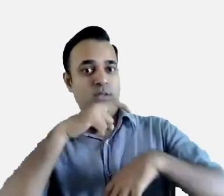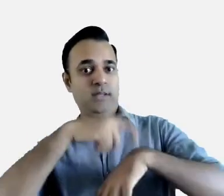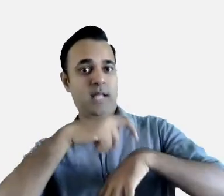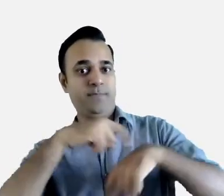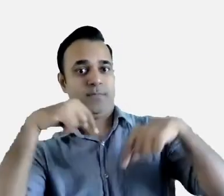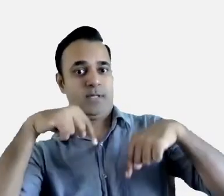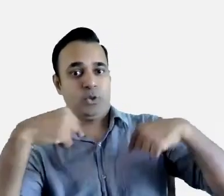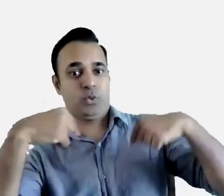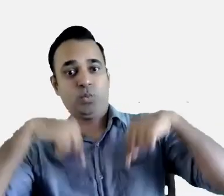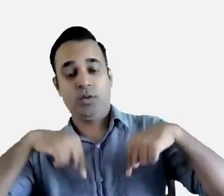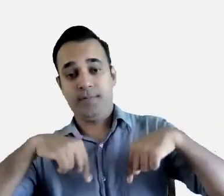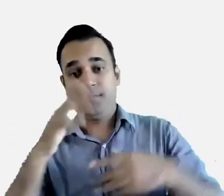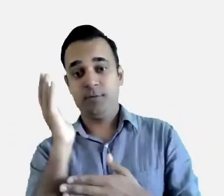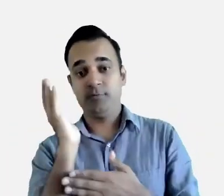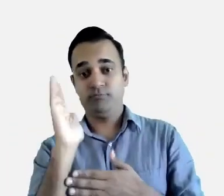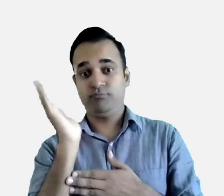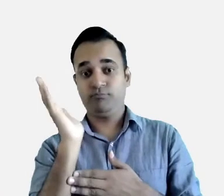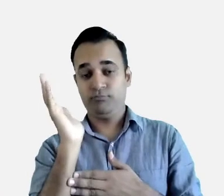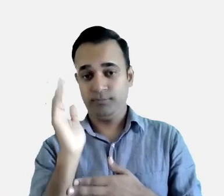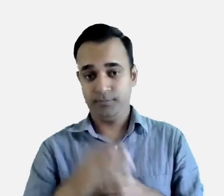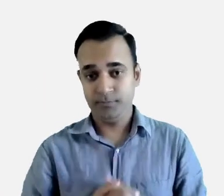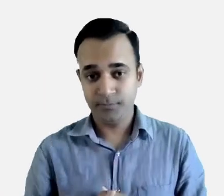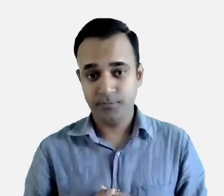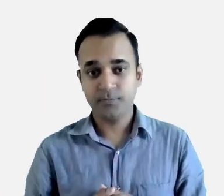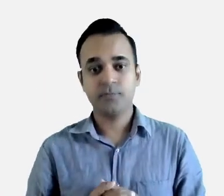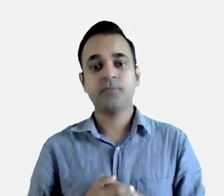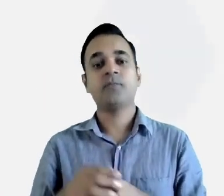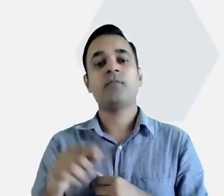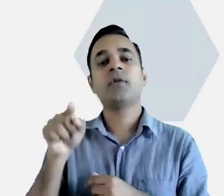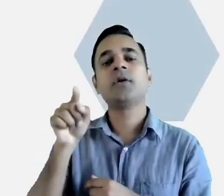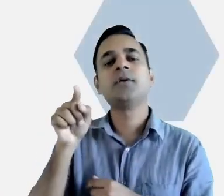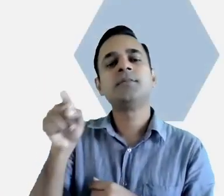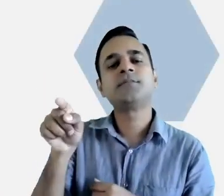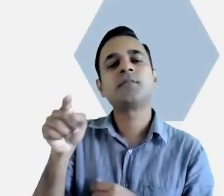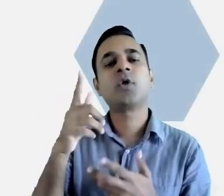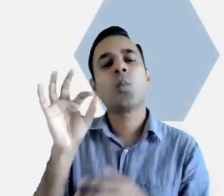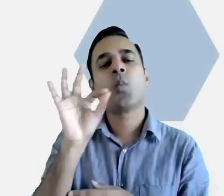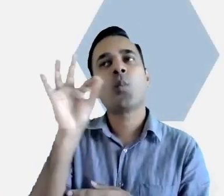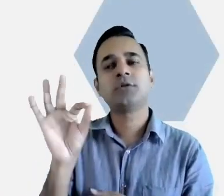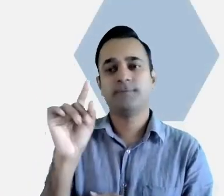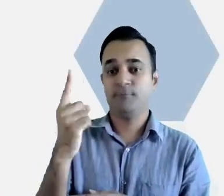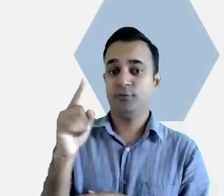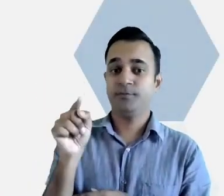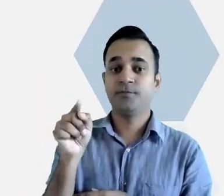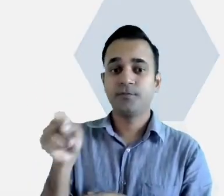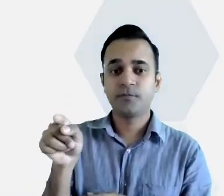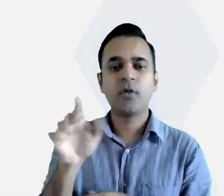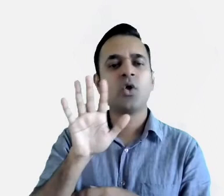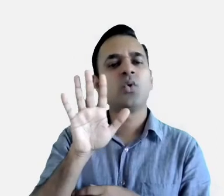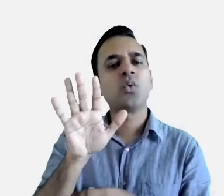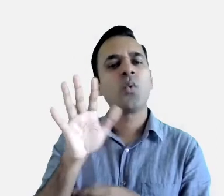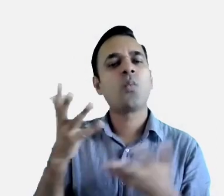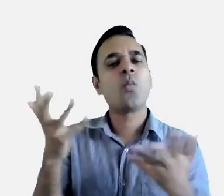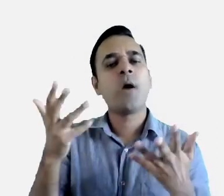Tufton, in our first round of questions, your question today is, what have we learned from the COVID pandemic regarding